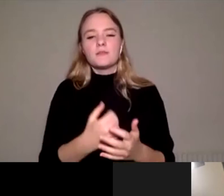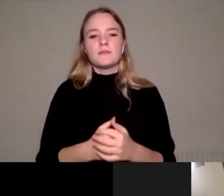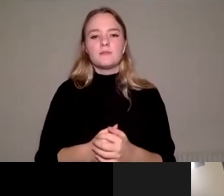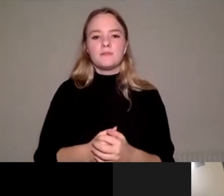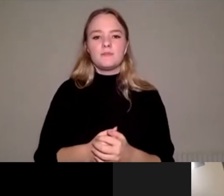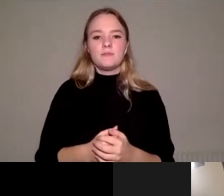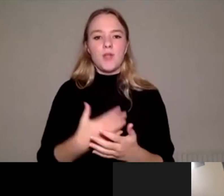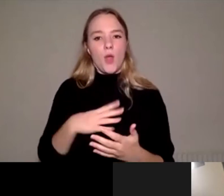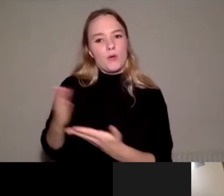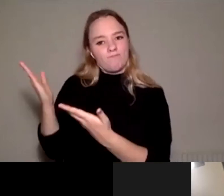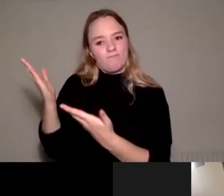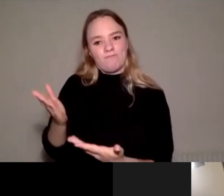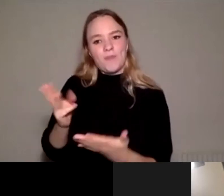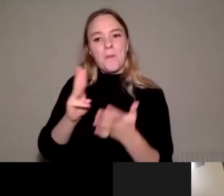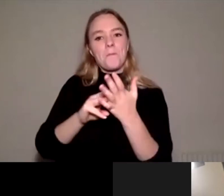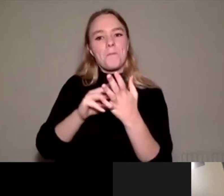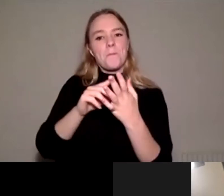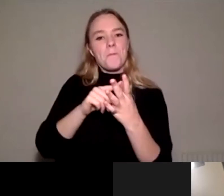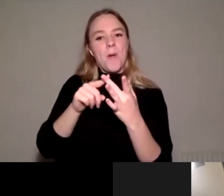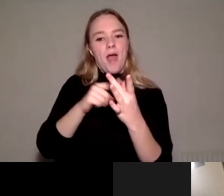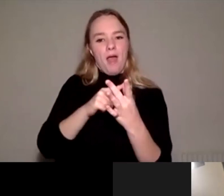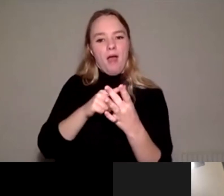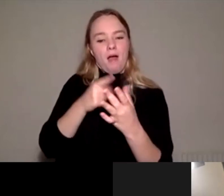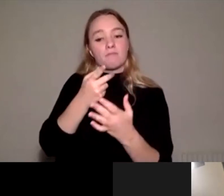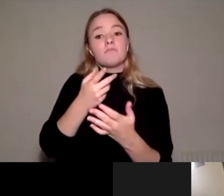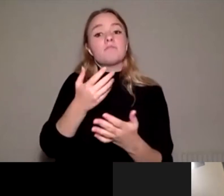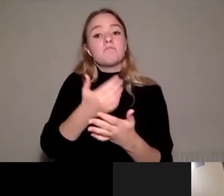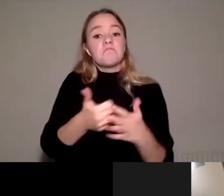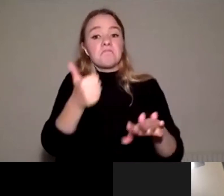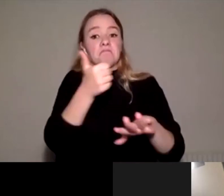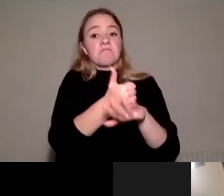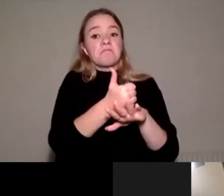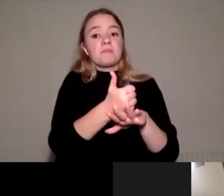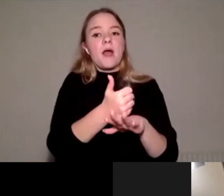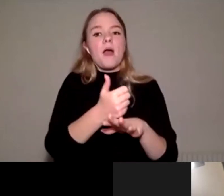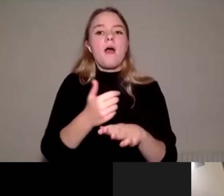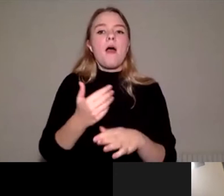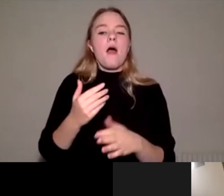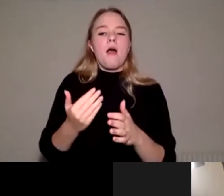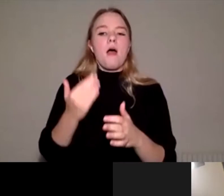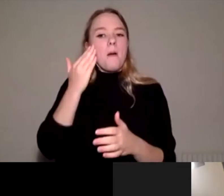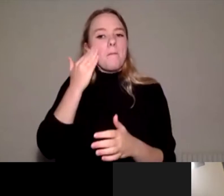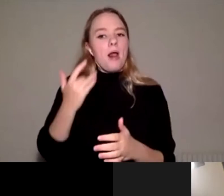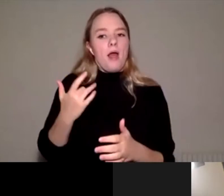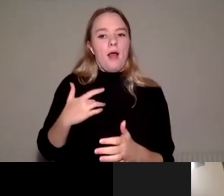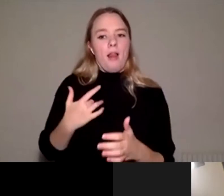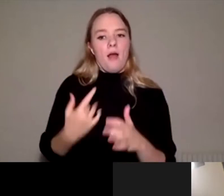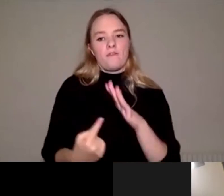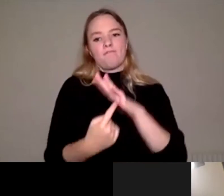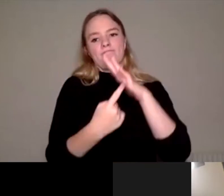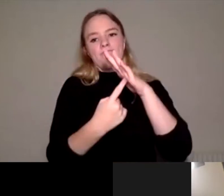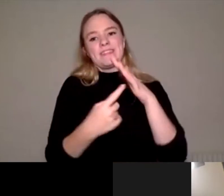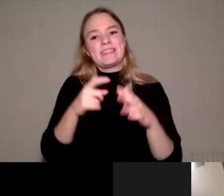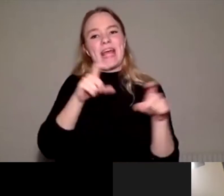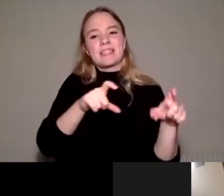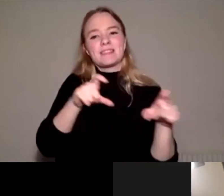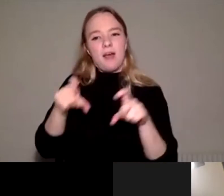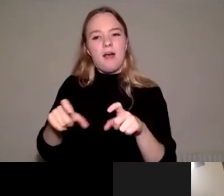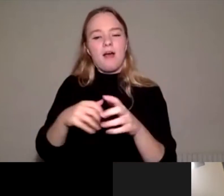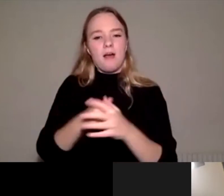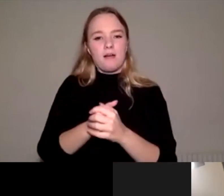I want to introduce the lovely Maia, who's one of the founders of the Black Lives Matter movement in Exeter and an all-round inspirational